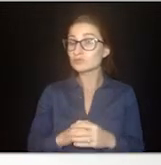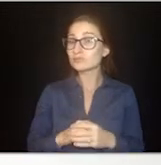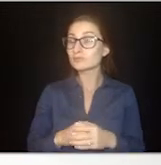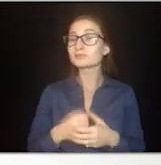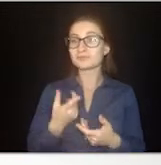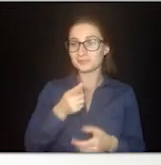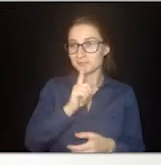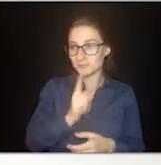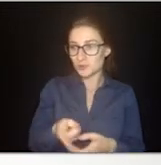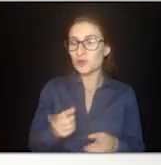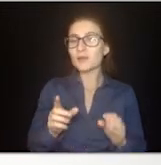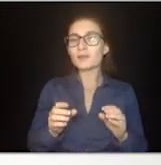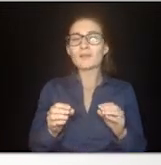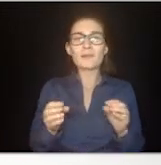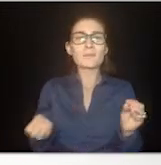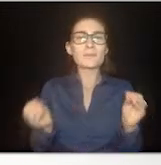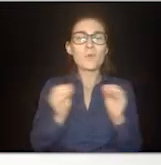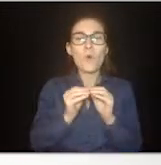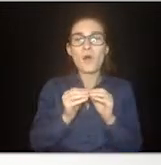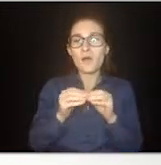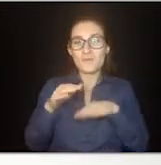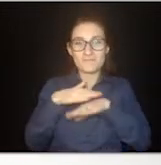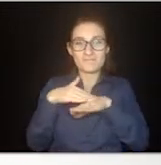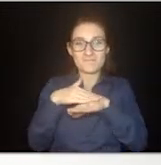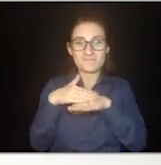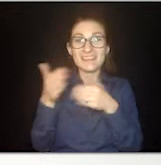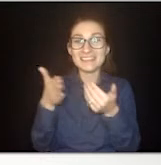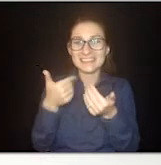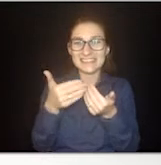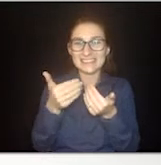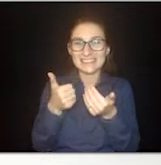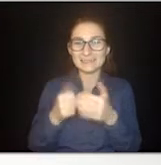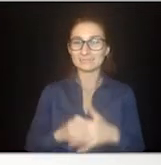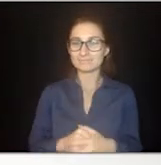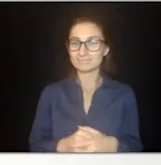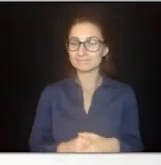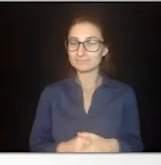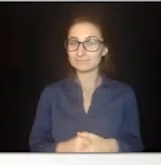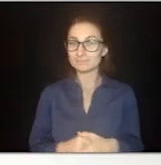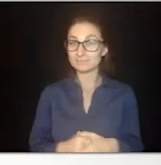I'm thinking, let's take it even down further. Something a little easier.